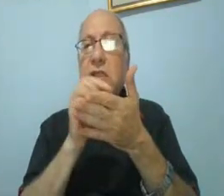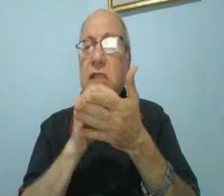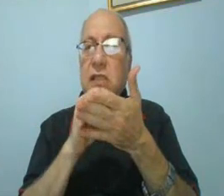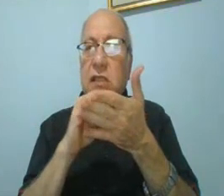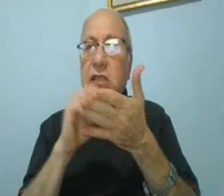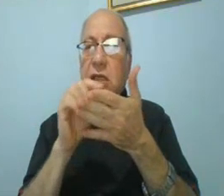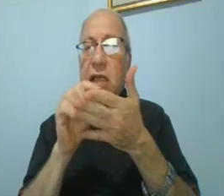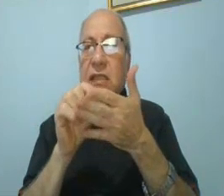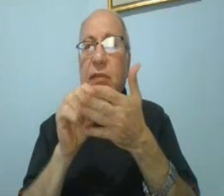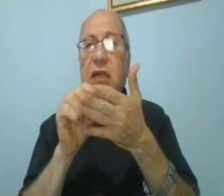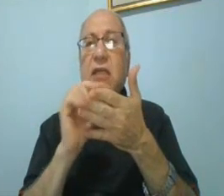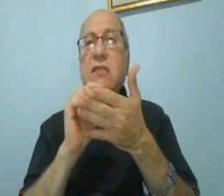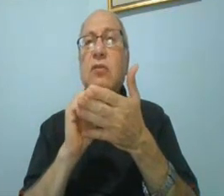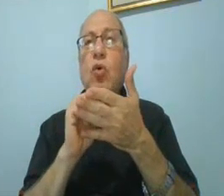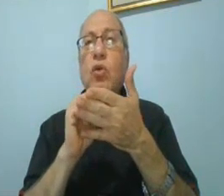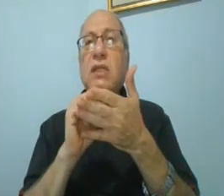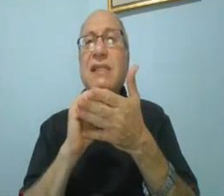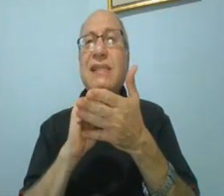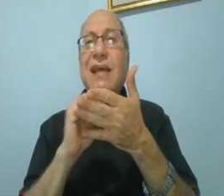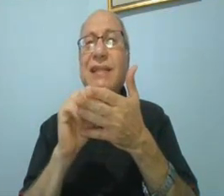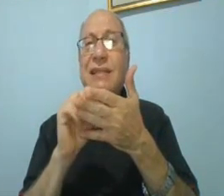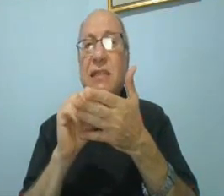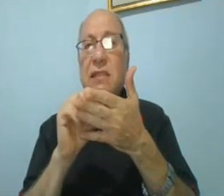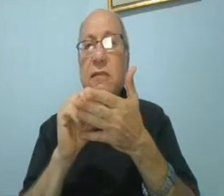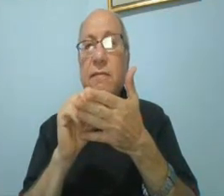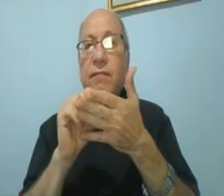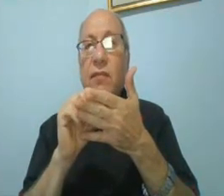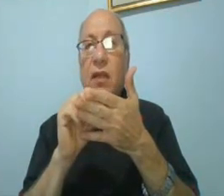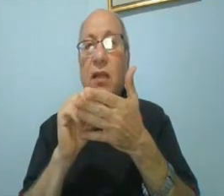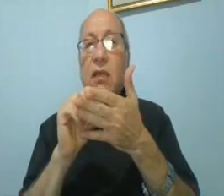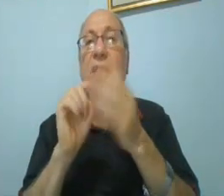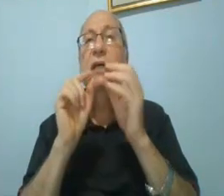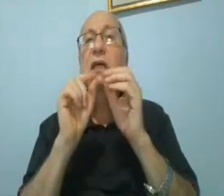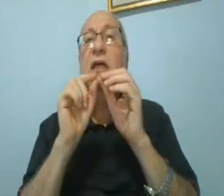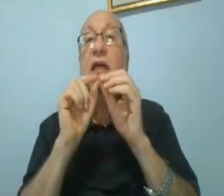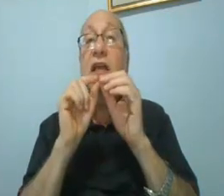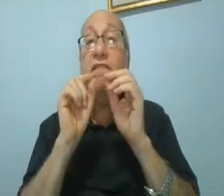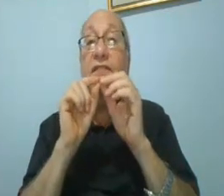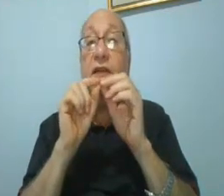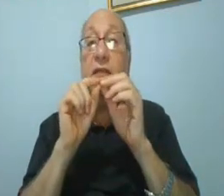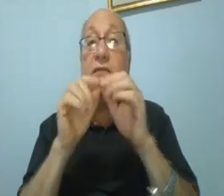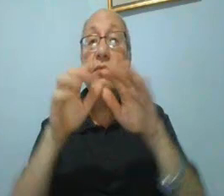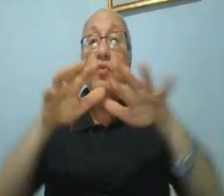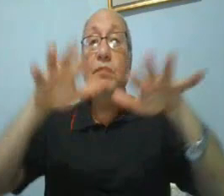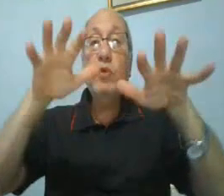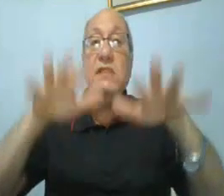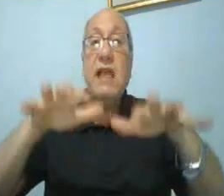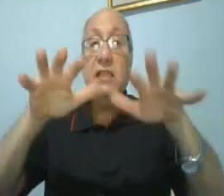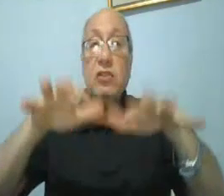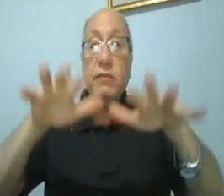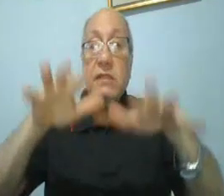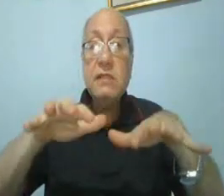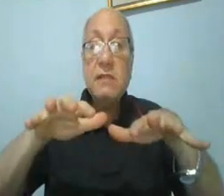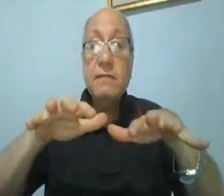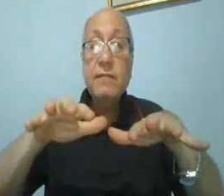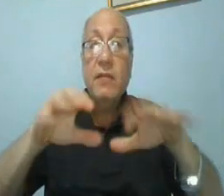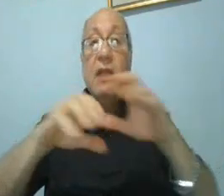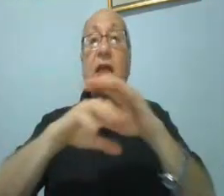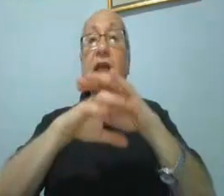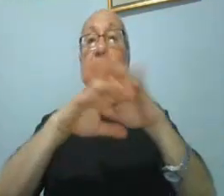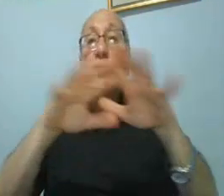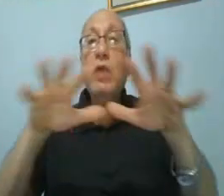which is in the market called Sidex. If we put the